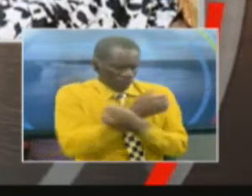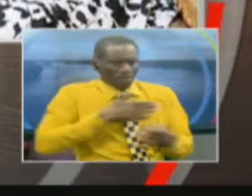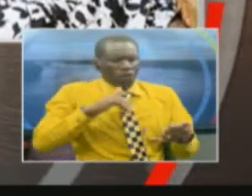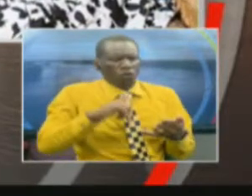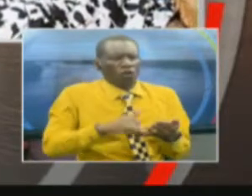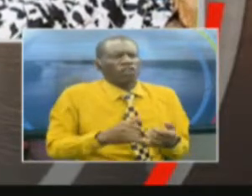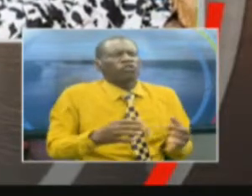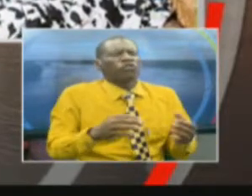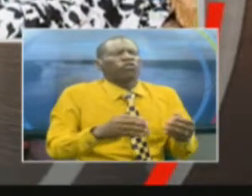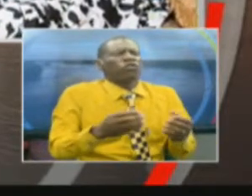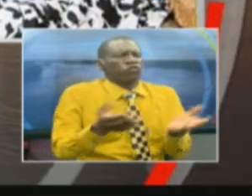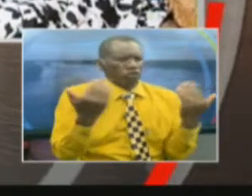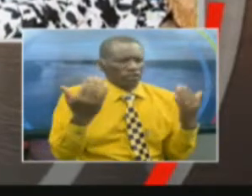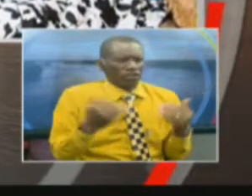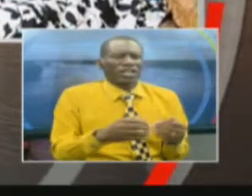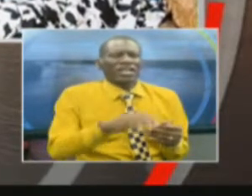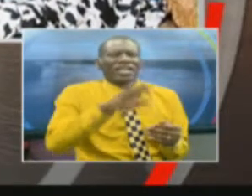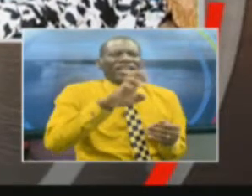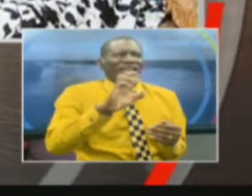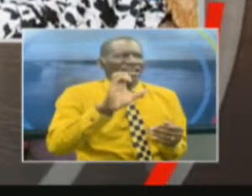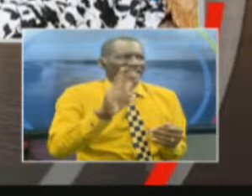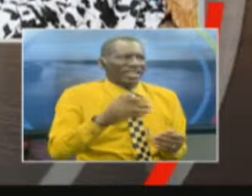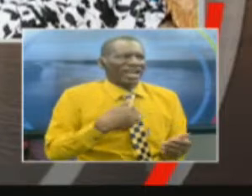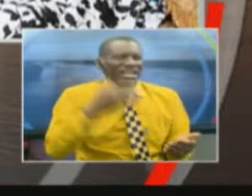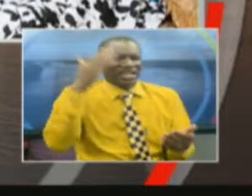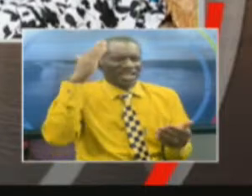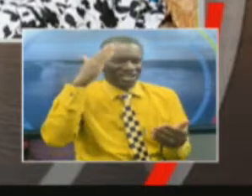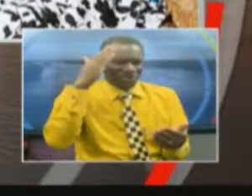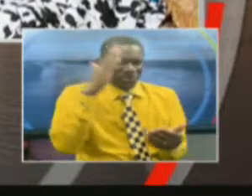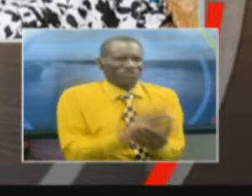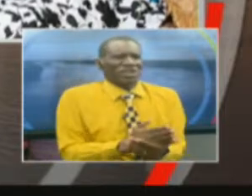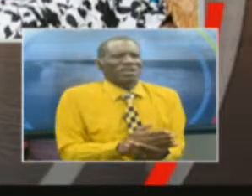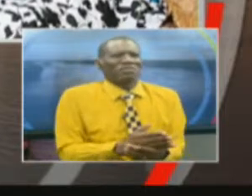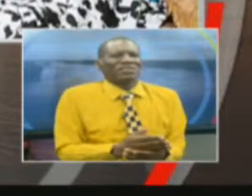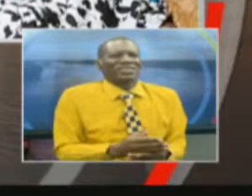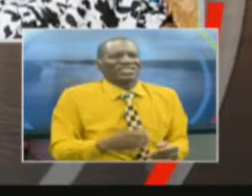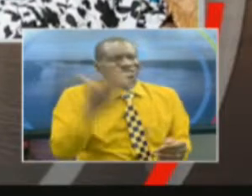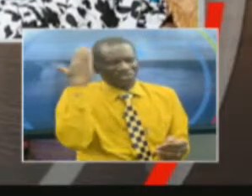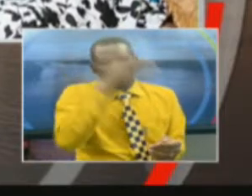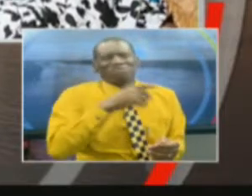Yeah. Okay, Eric, I can confirm she's still very beautiful.